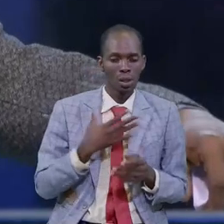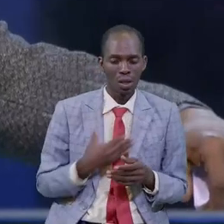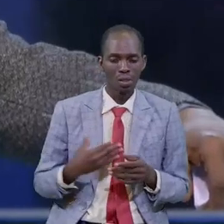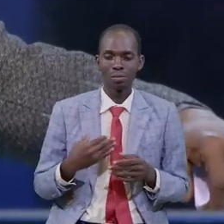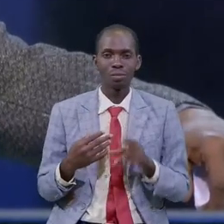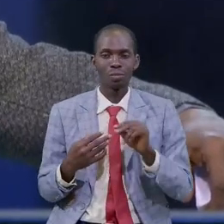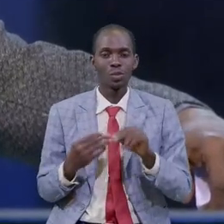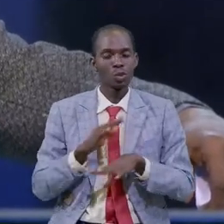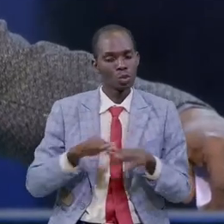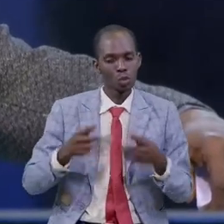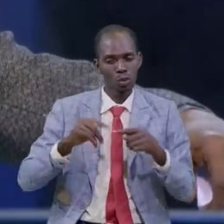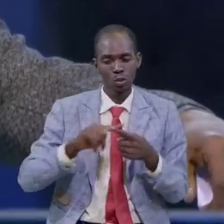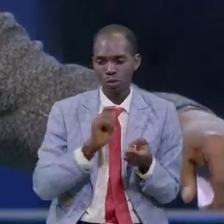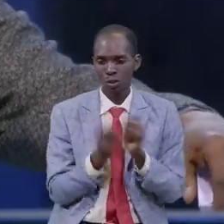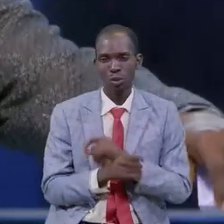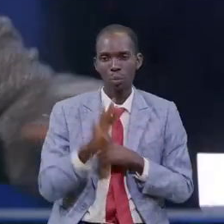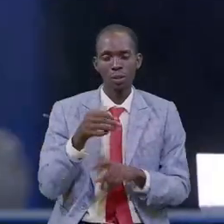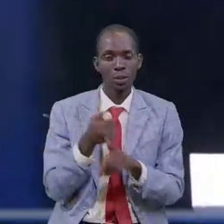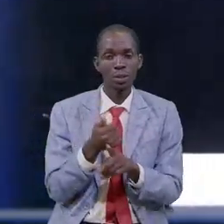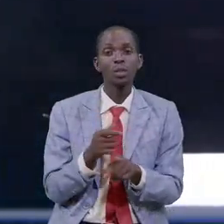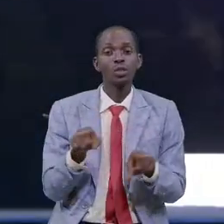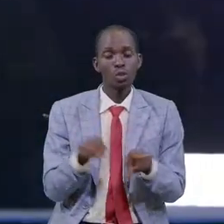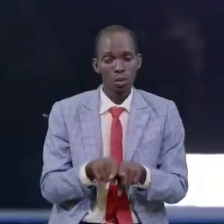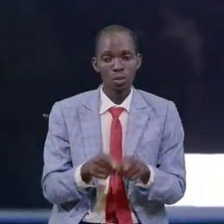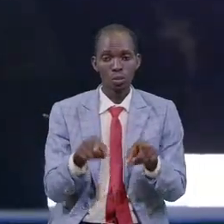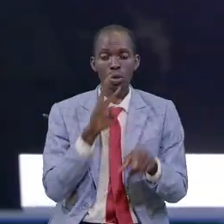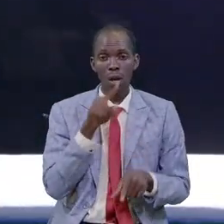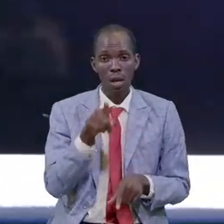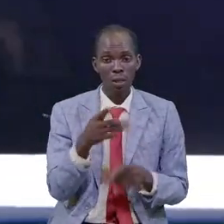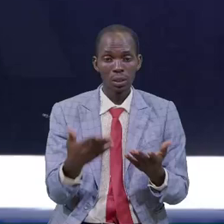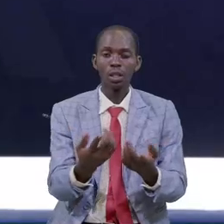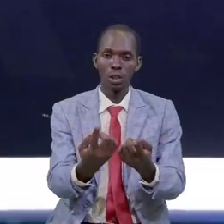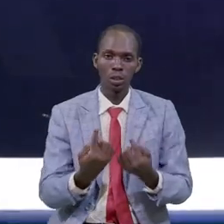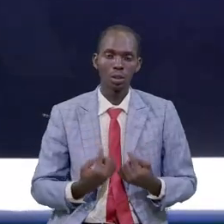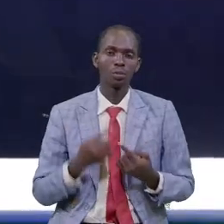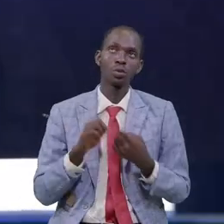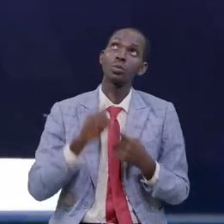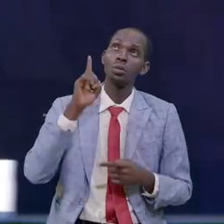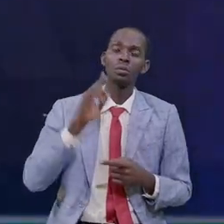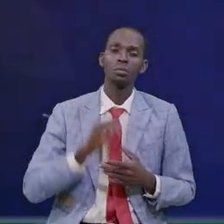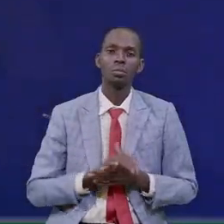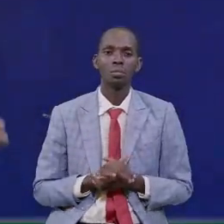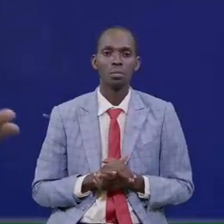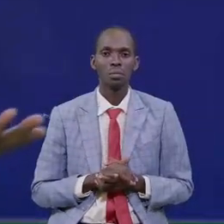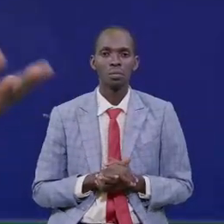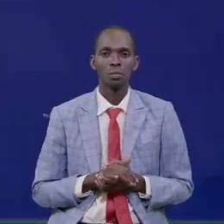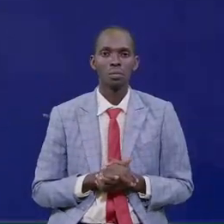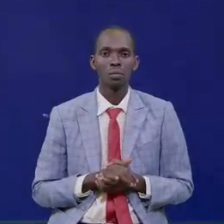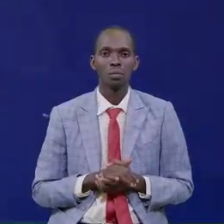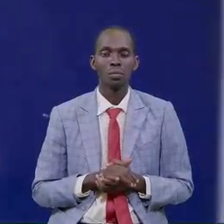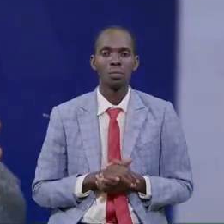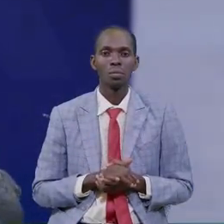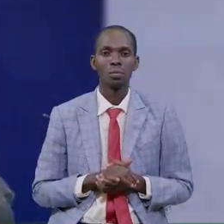leaf. Come just as you tel, are. Venez tel que vous êtes. And you are coming